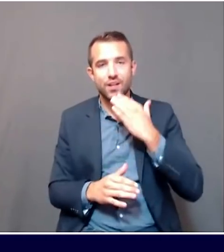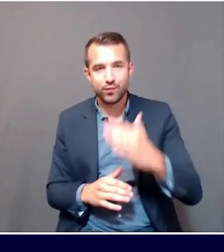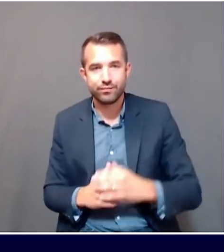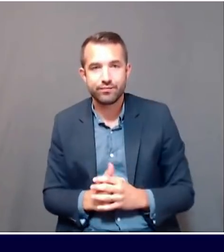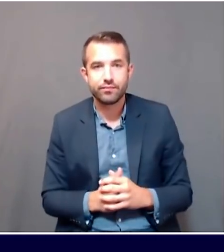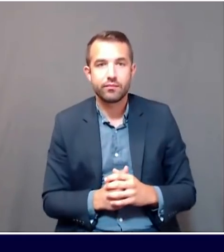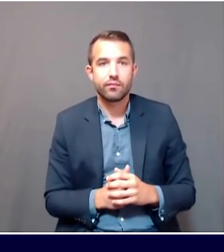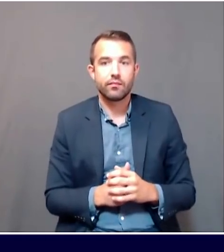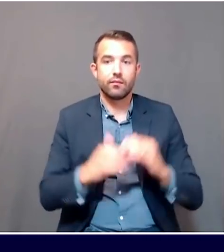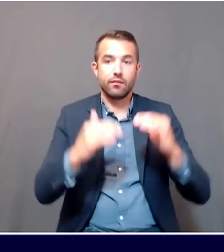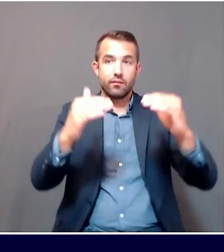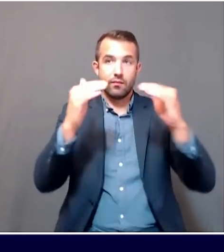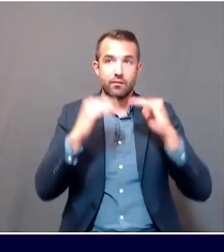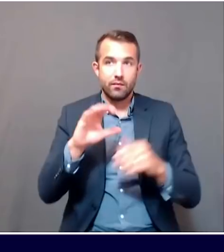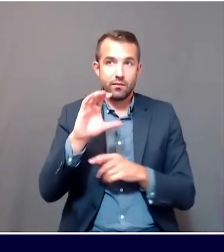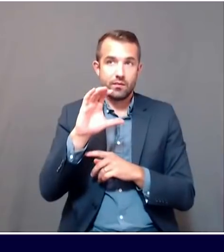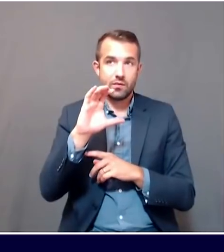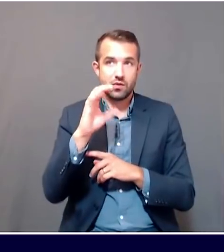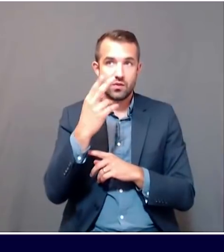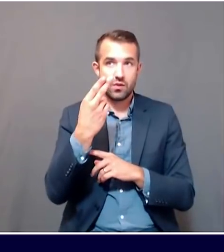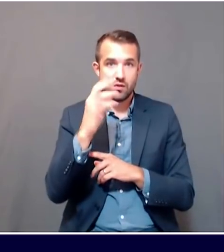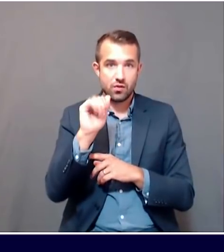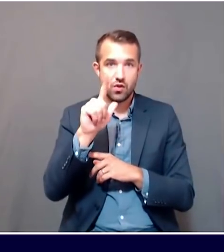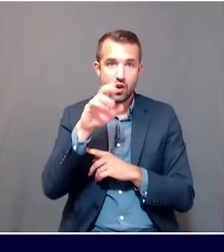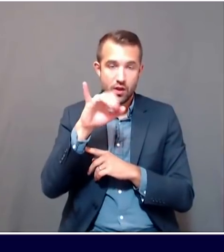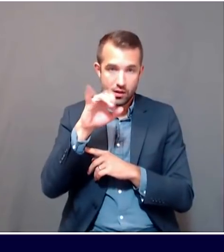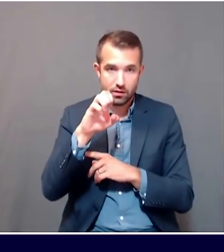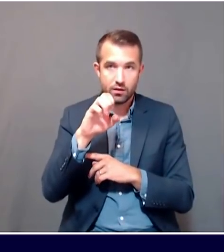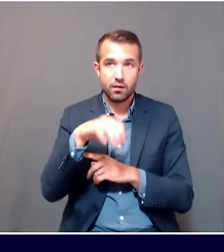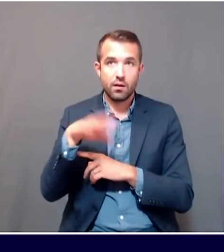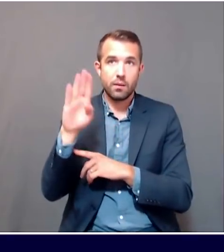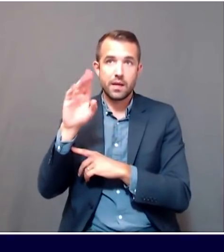BDN. Yes, hi, Dr. Shah. Thank you.